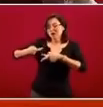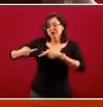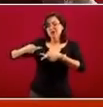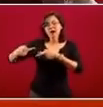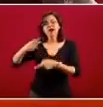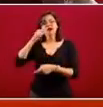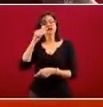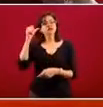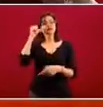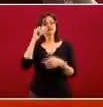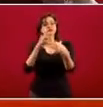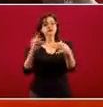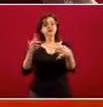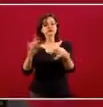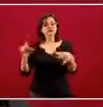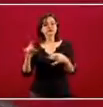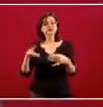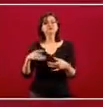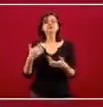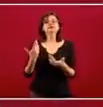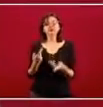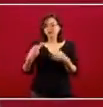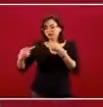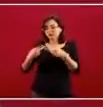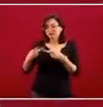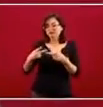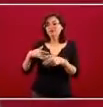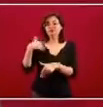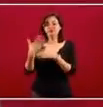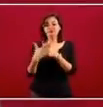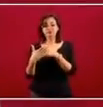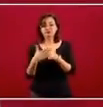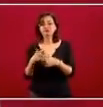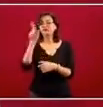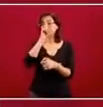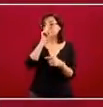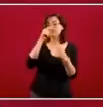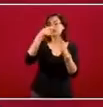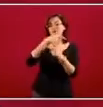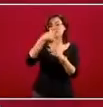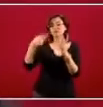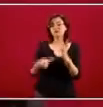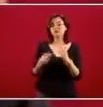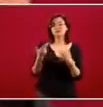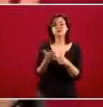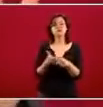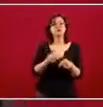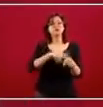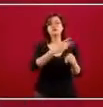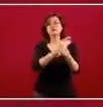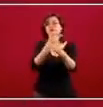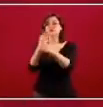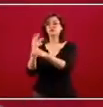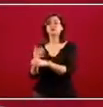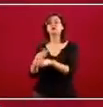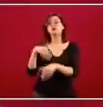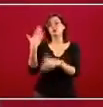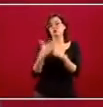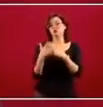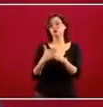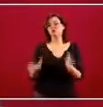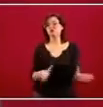that we've been preparing for phase 3 since January. So everything that we talked about